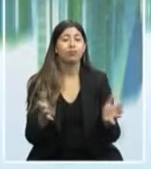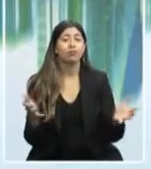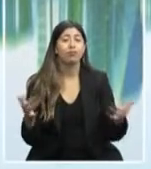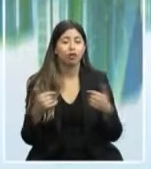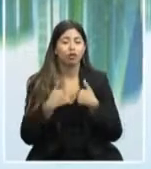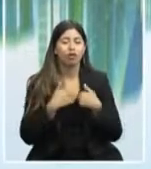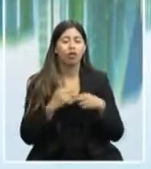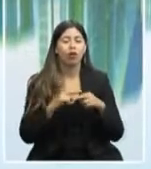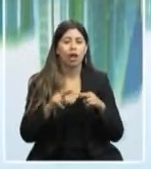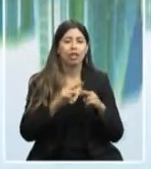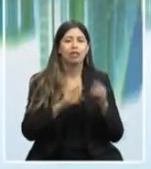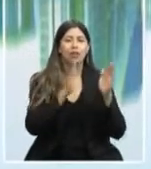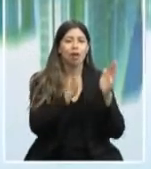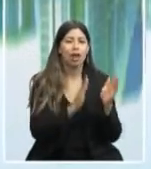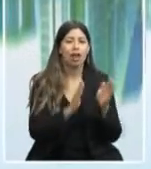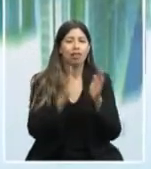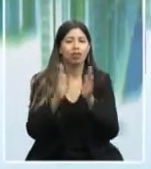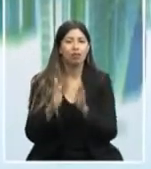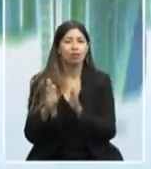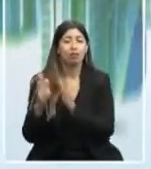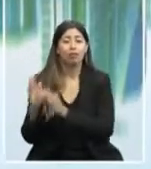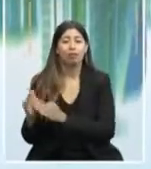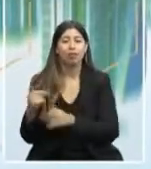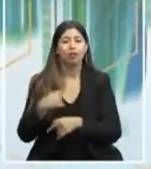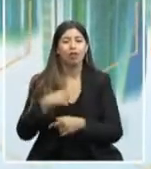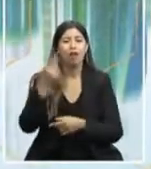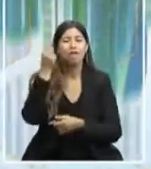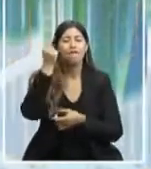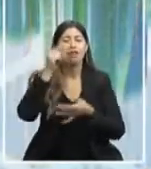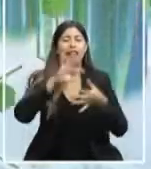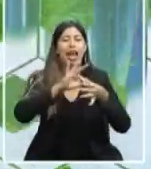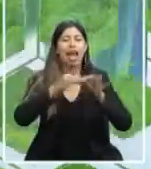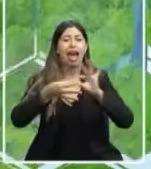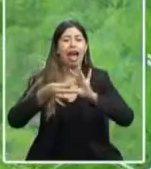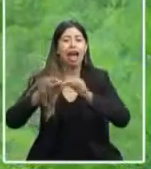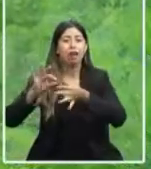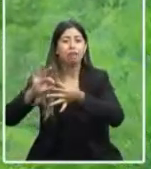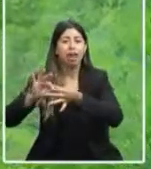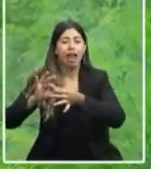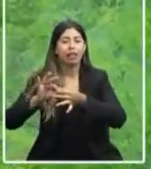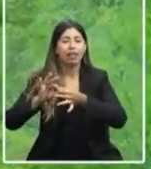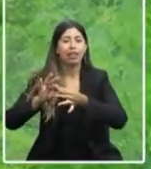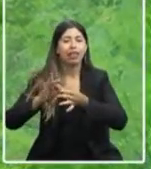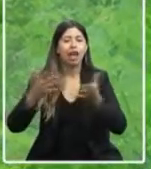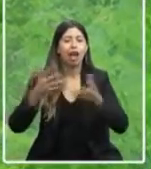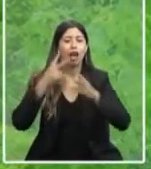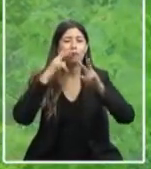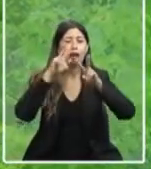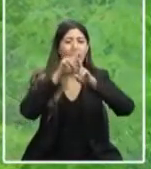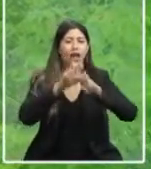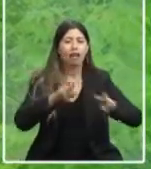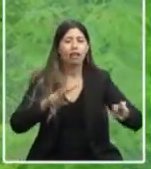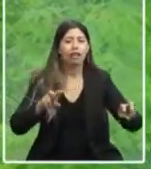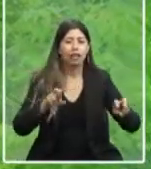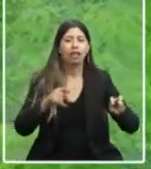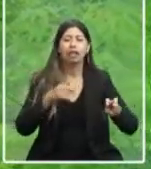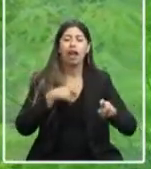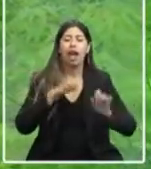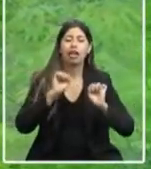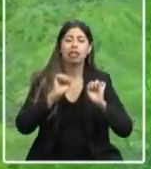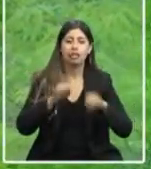grammar in a tight, analytically tight, acceptable form so that it can be used by economists if they wish to do